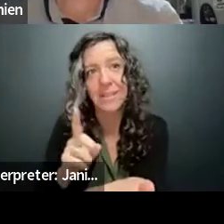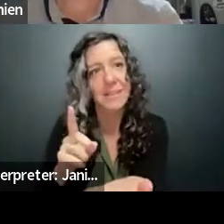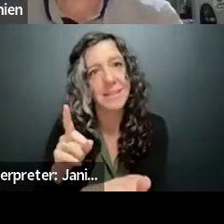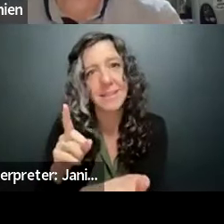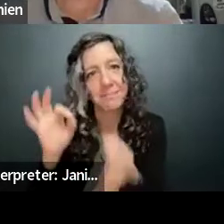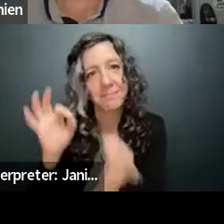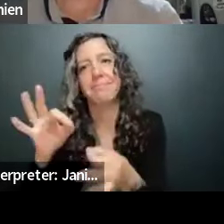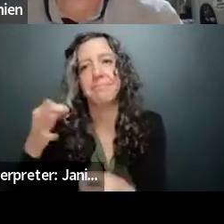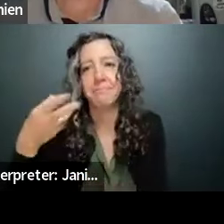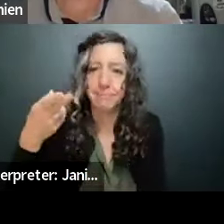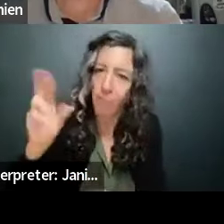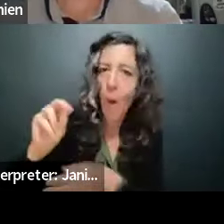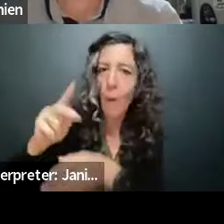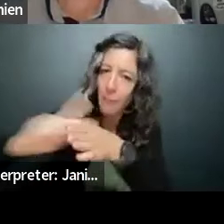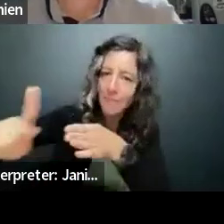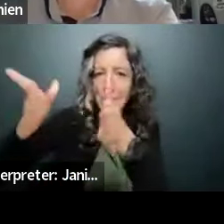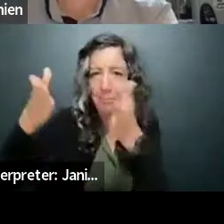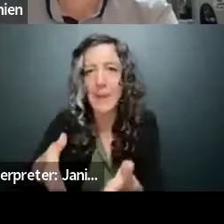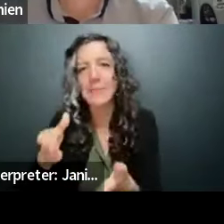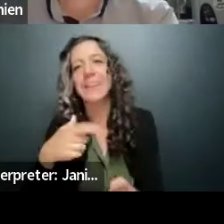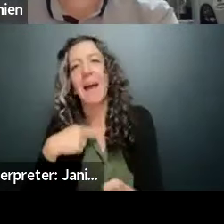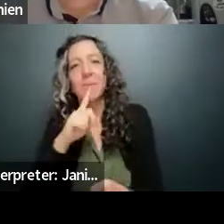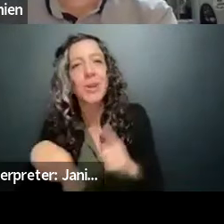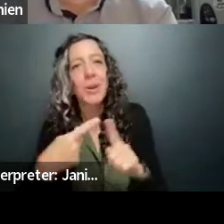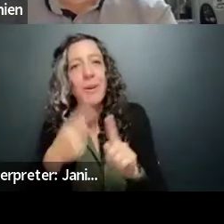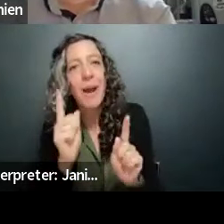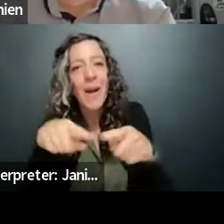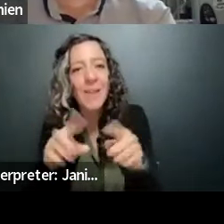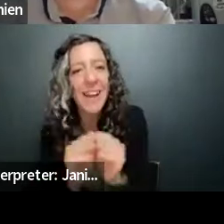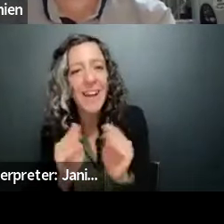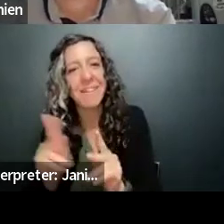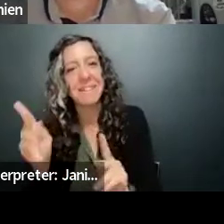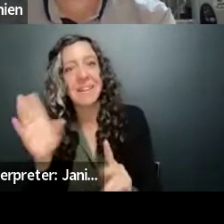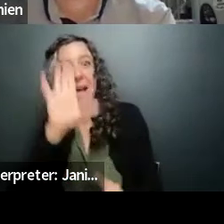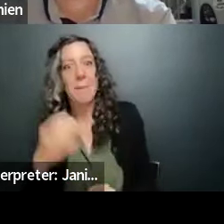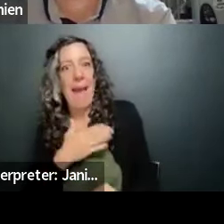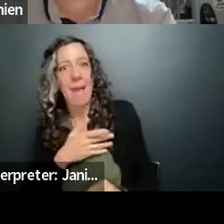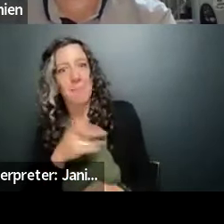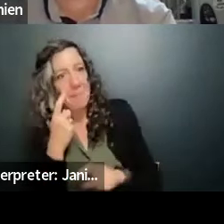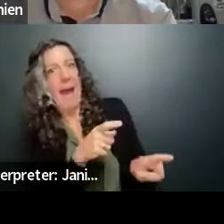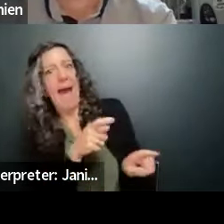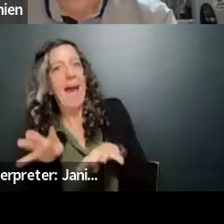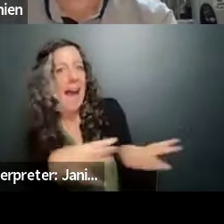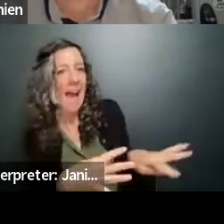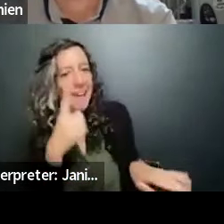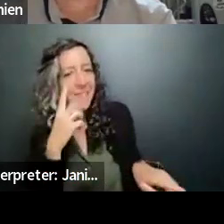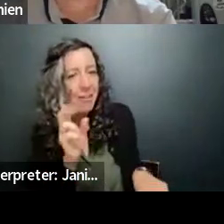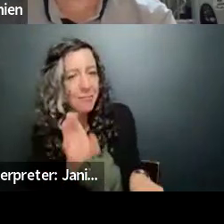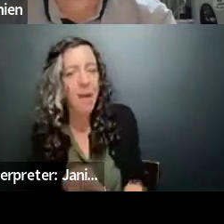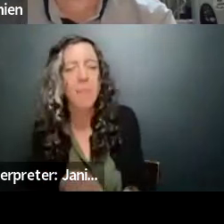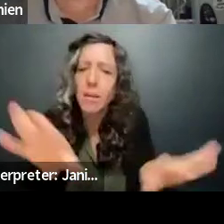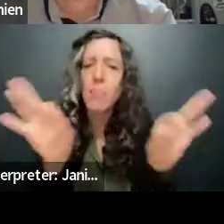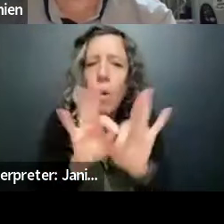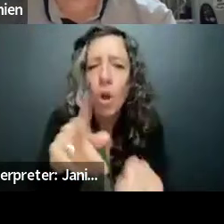happy at each time he goes to a conference and gets lots of attention. So it does really benefit them too. Just don't forget